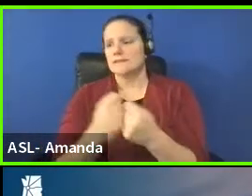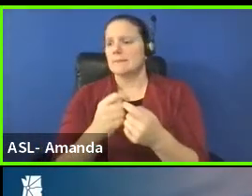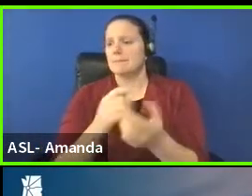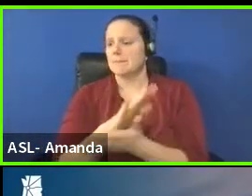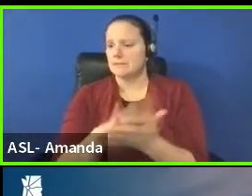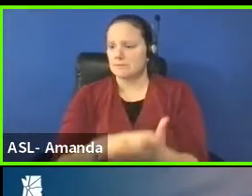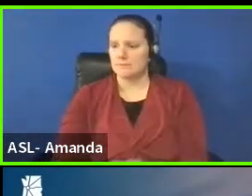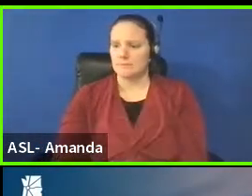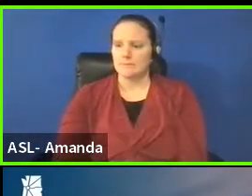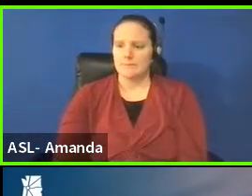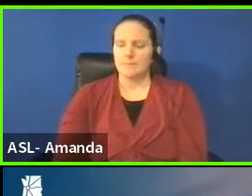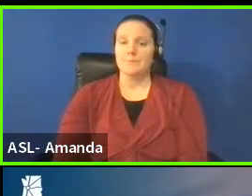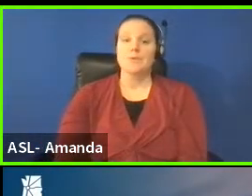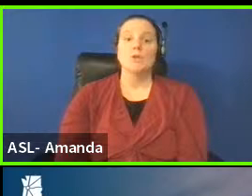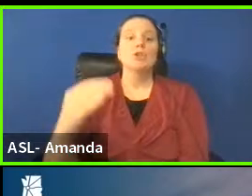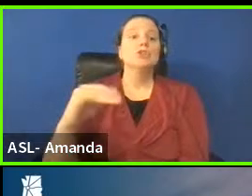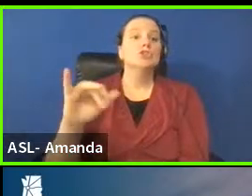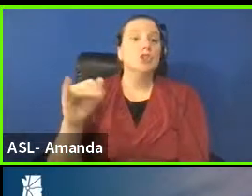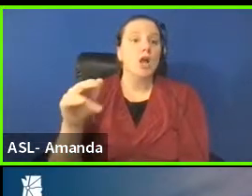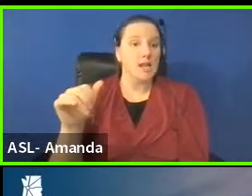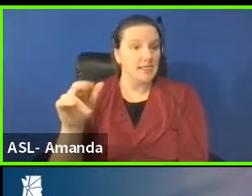Awesome. And Jonathan.